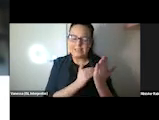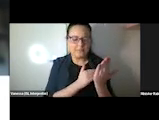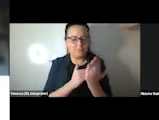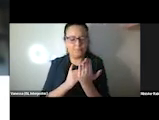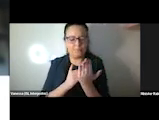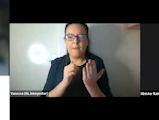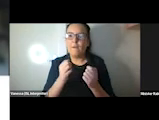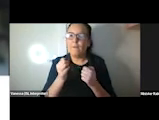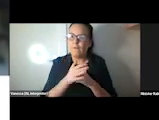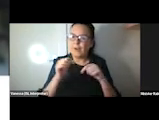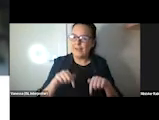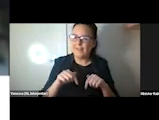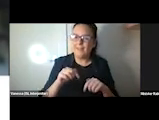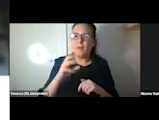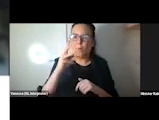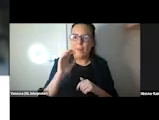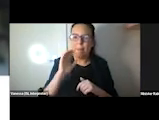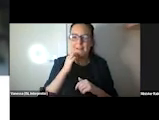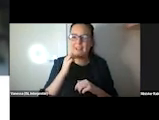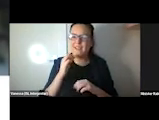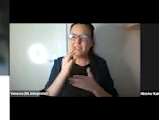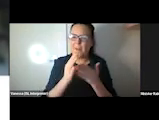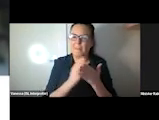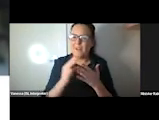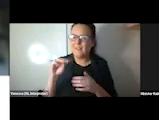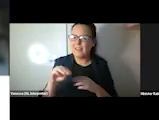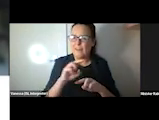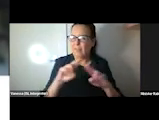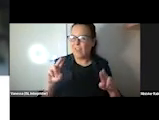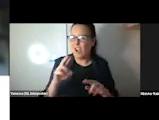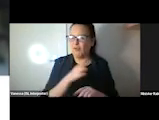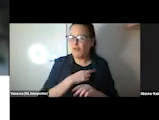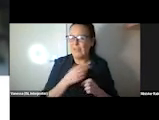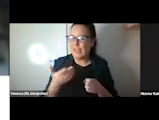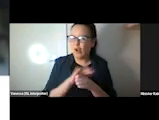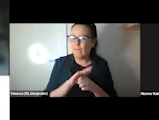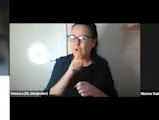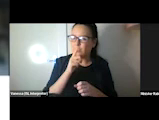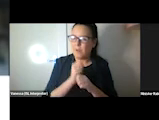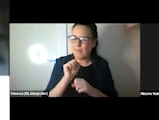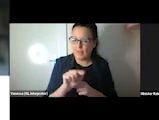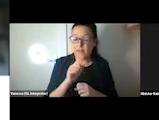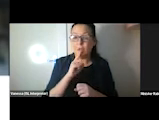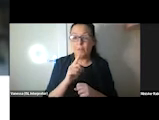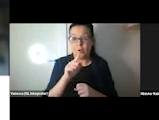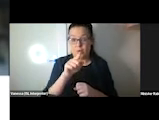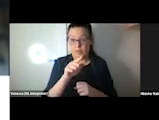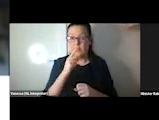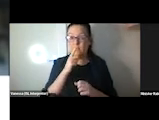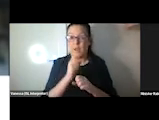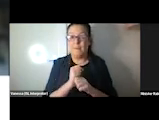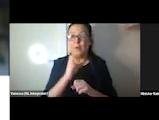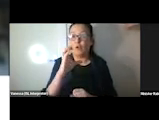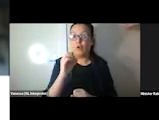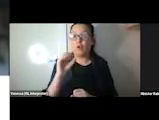because Part M doesn't really cover them. So this first case relates to the Cove Public Realm